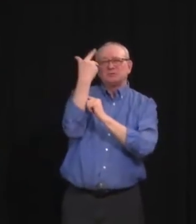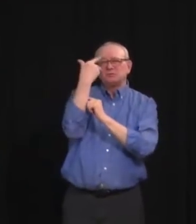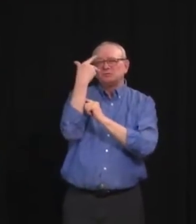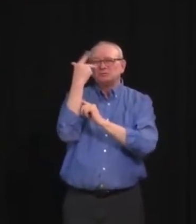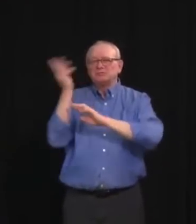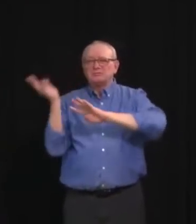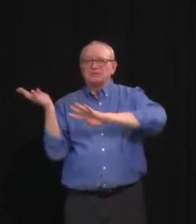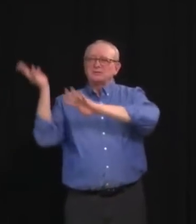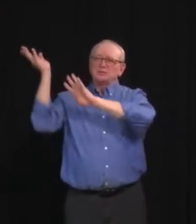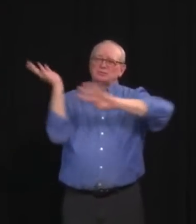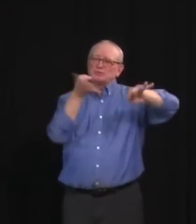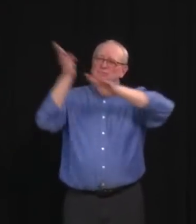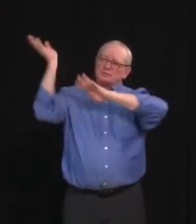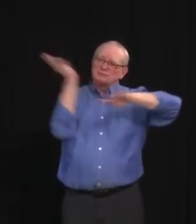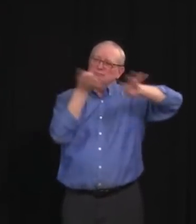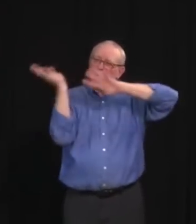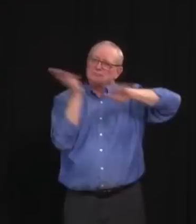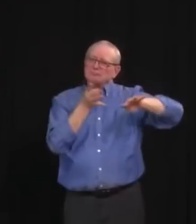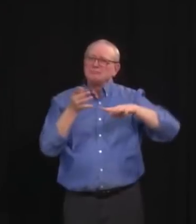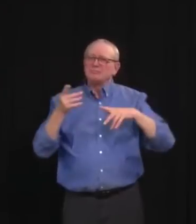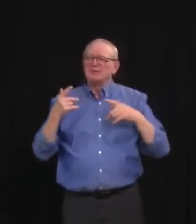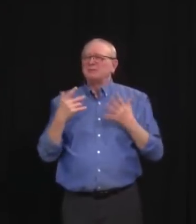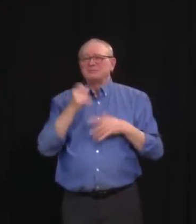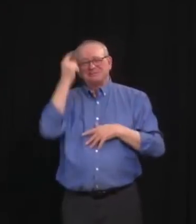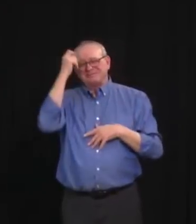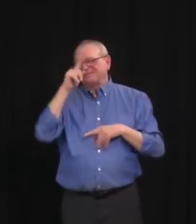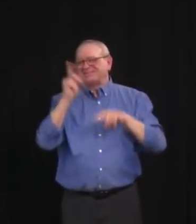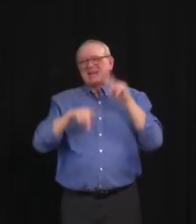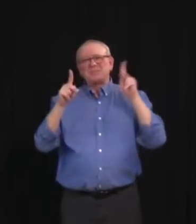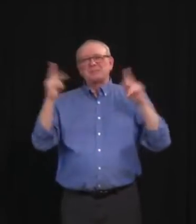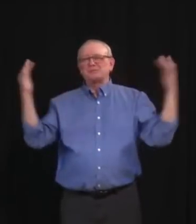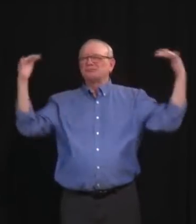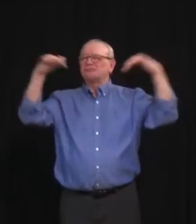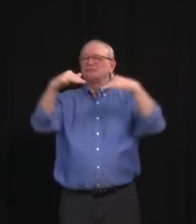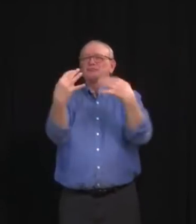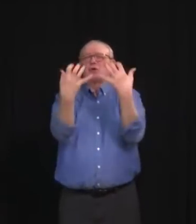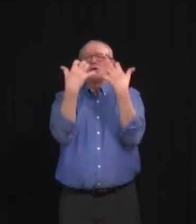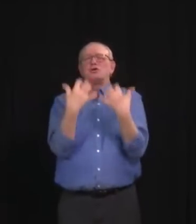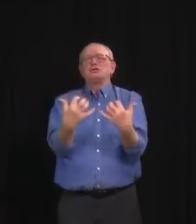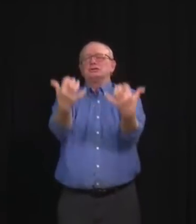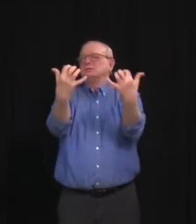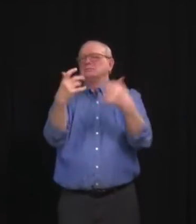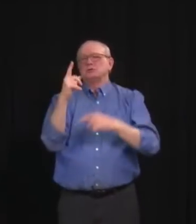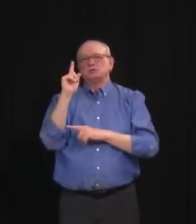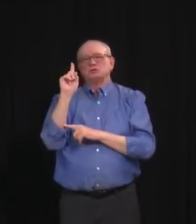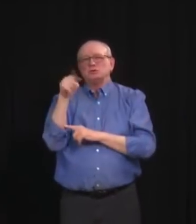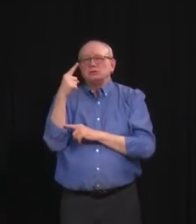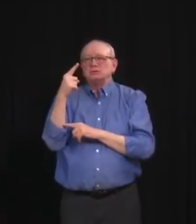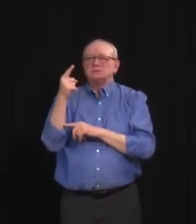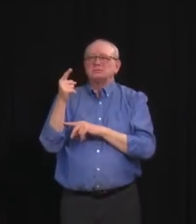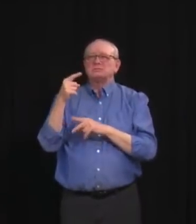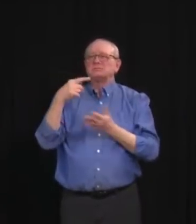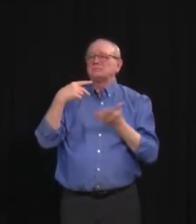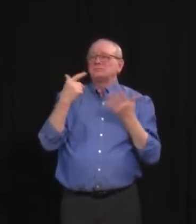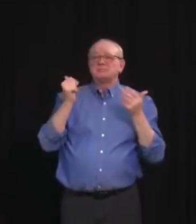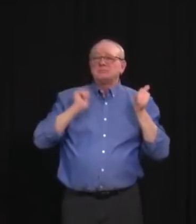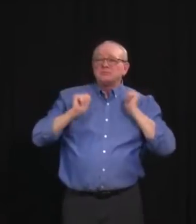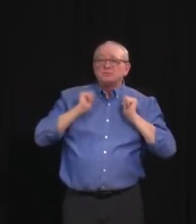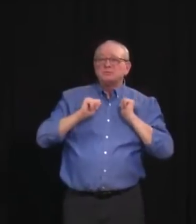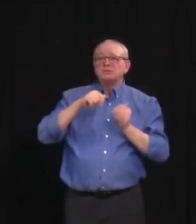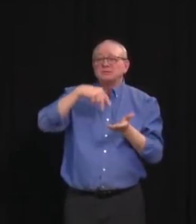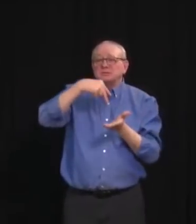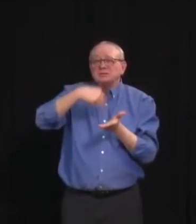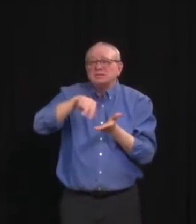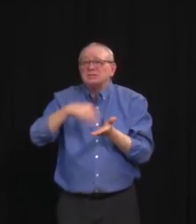child and youth performances, and this includes dancing, it includes singing, theater, and playing wind instruments,